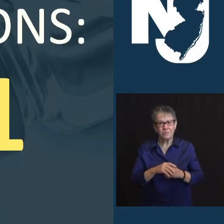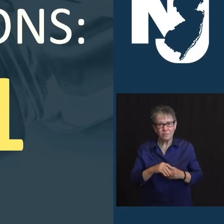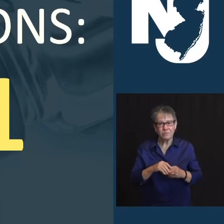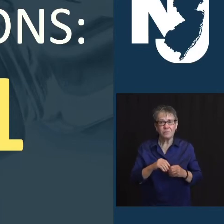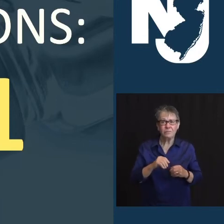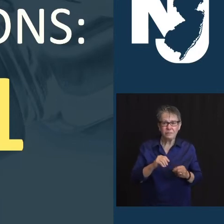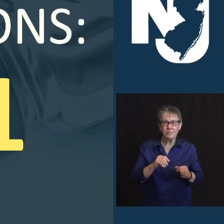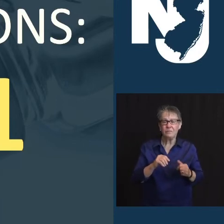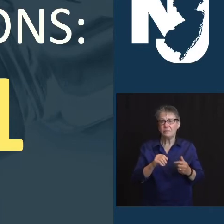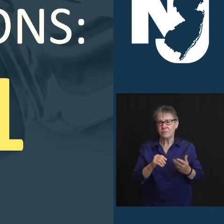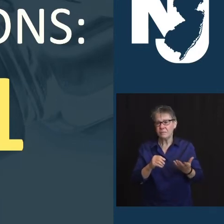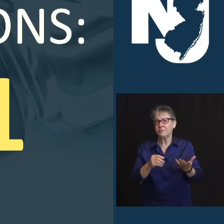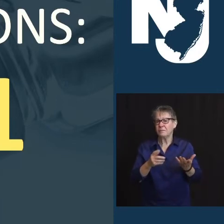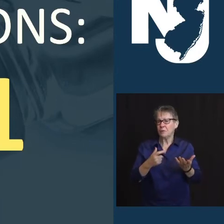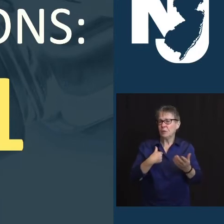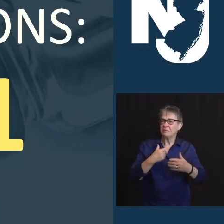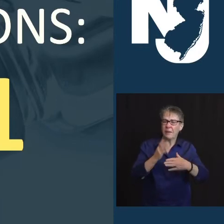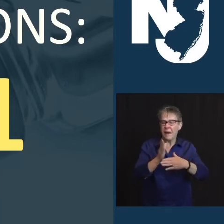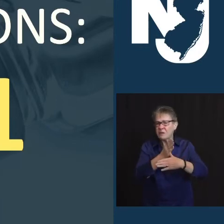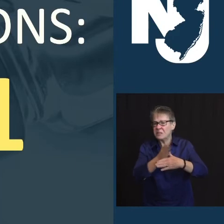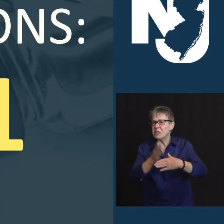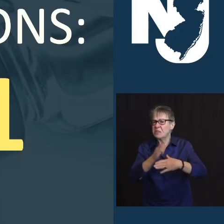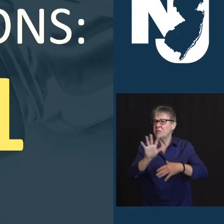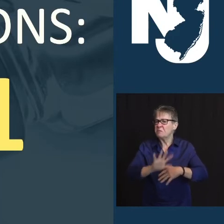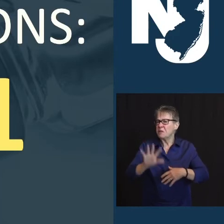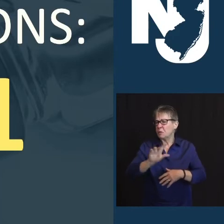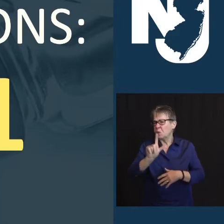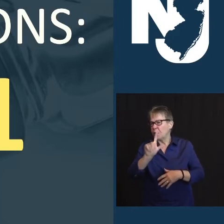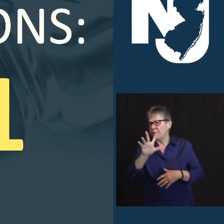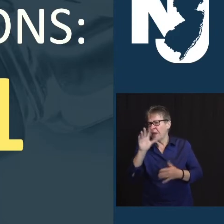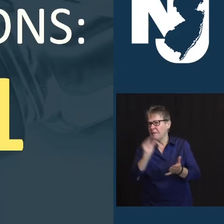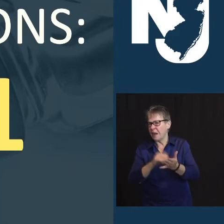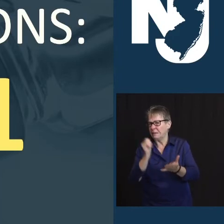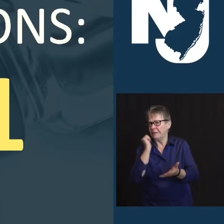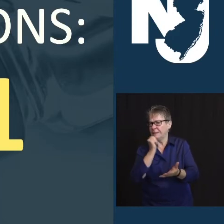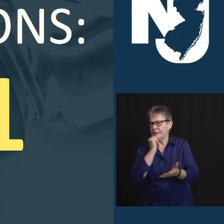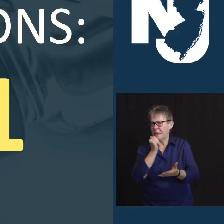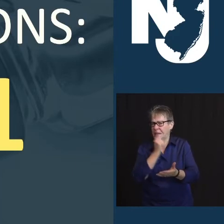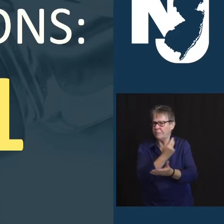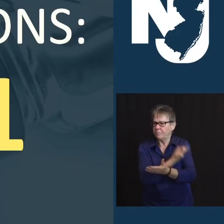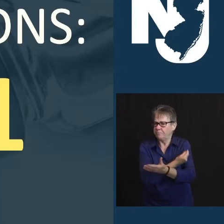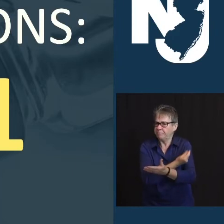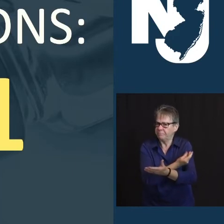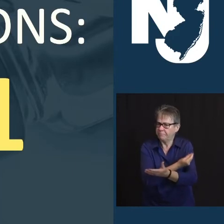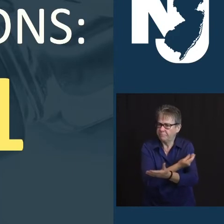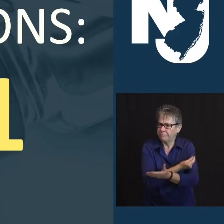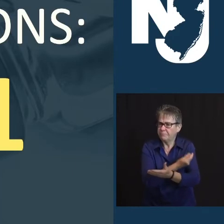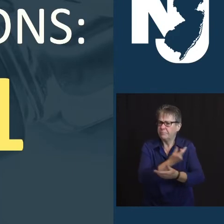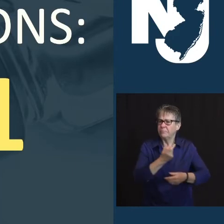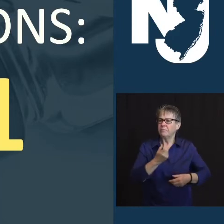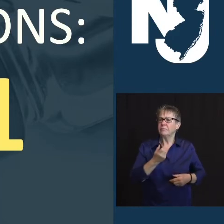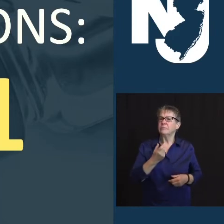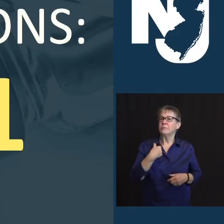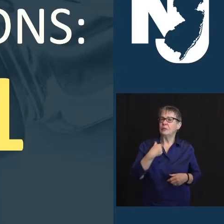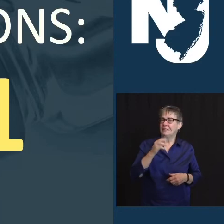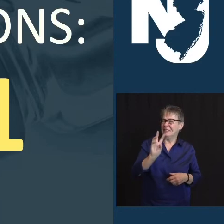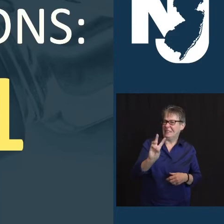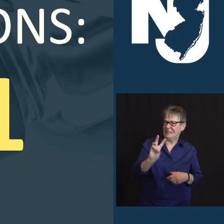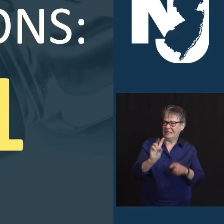per day across our 6 mega sites and through community-based and county and local government-sponsored